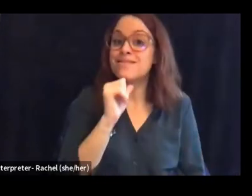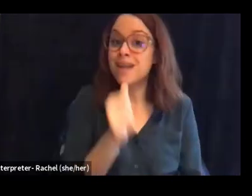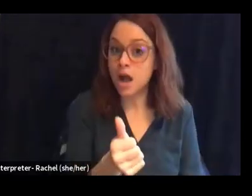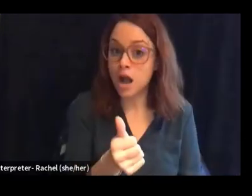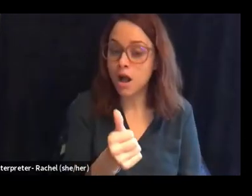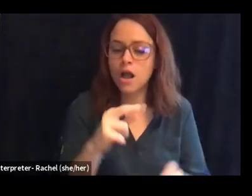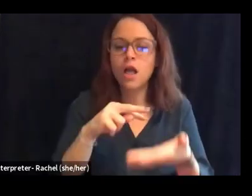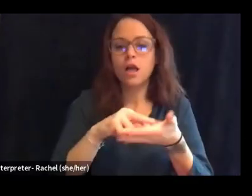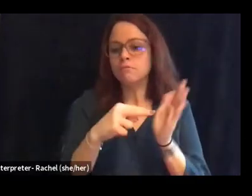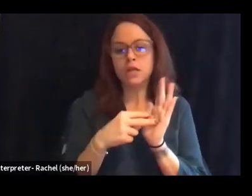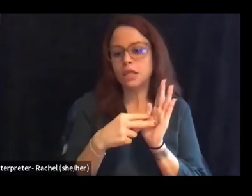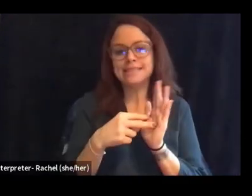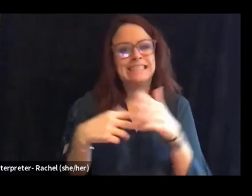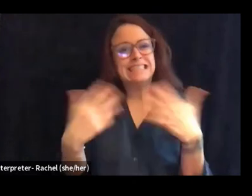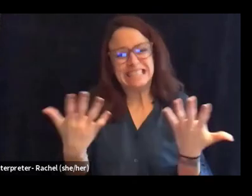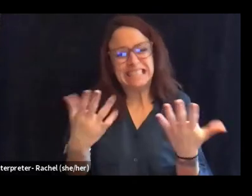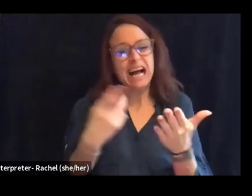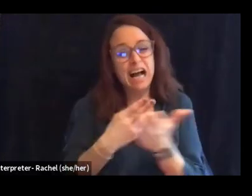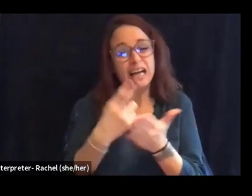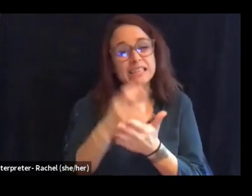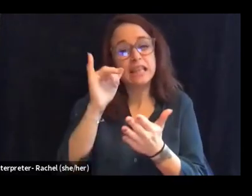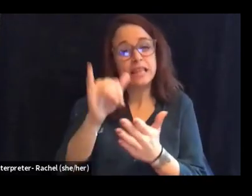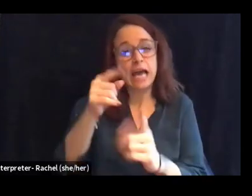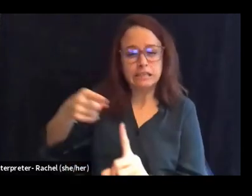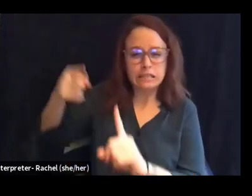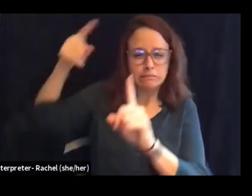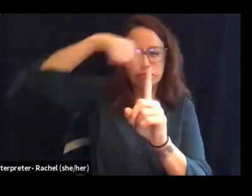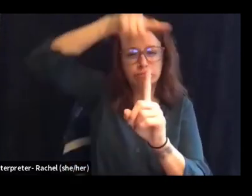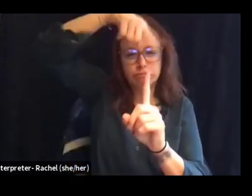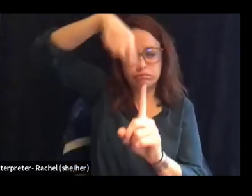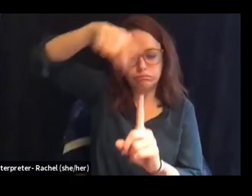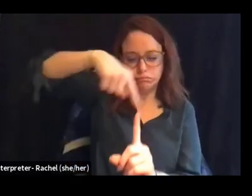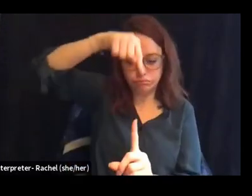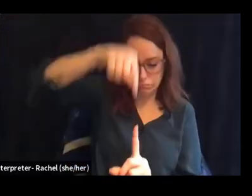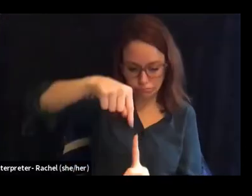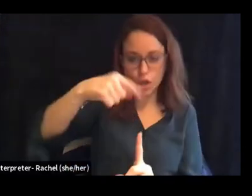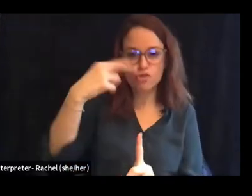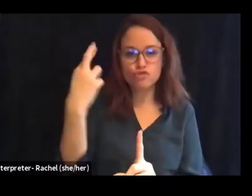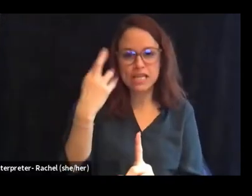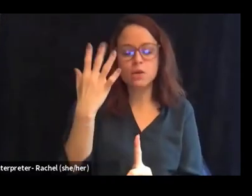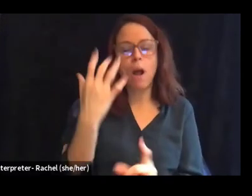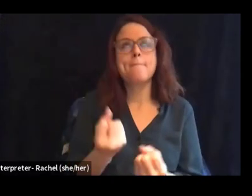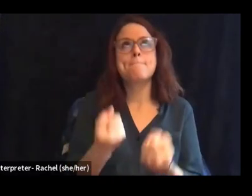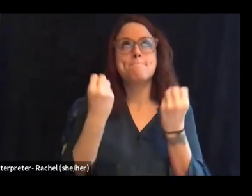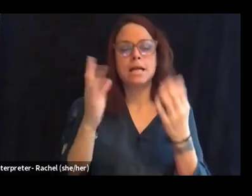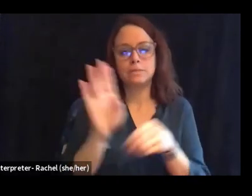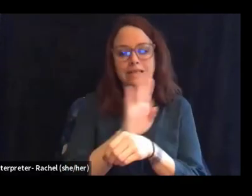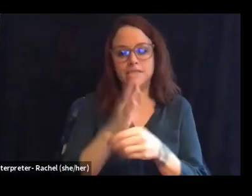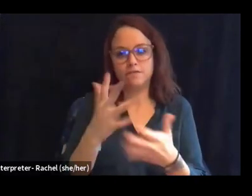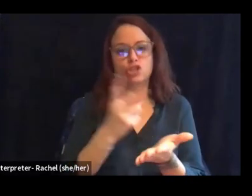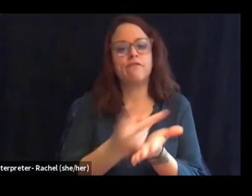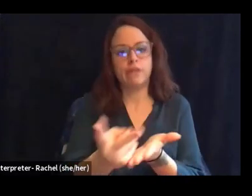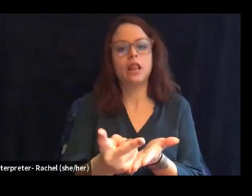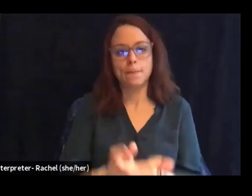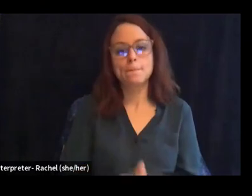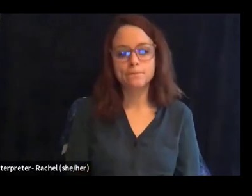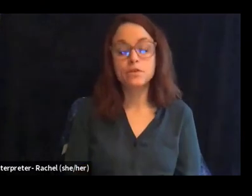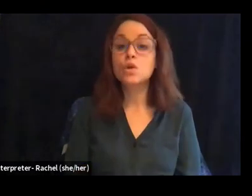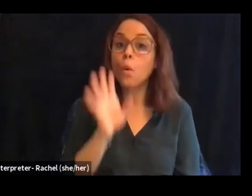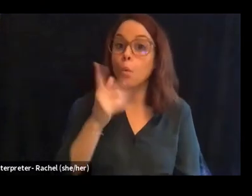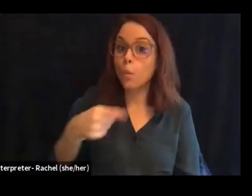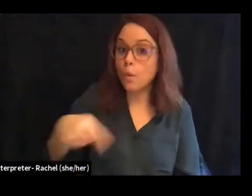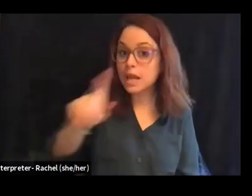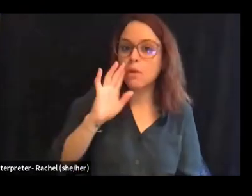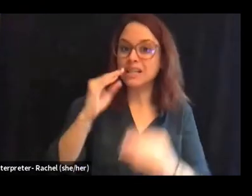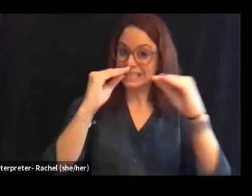is really the root cause of a lot of business failures at this point. So we're going to try to avoid that with our customer acquisition plan.